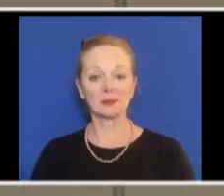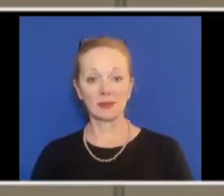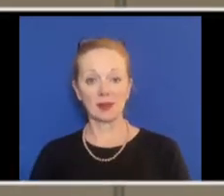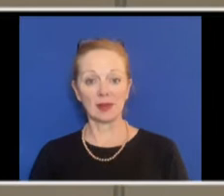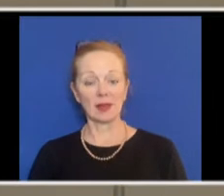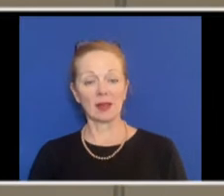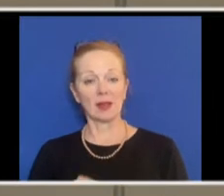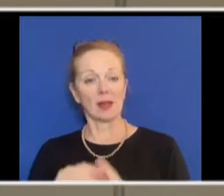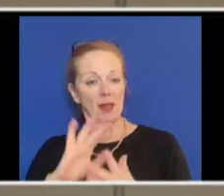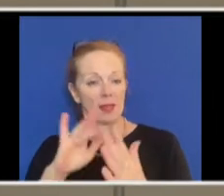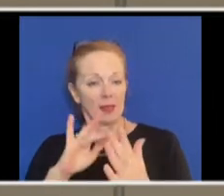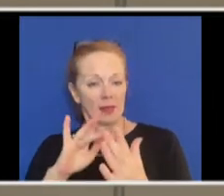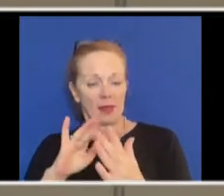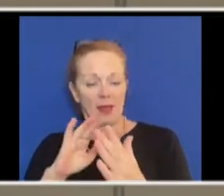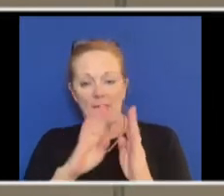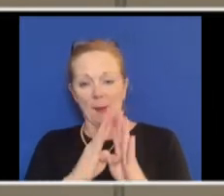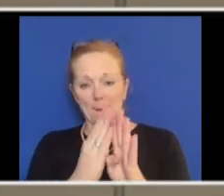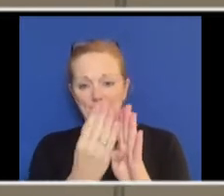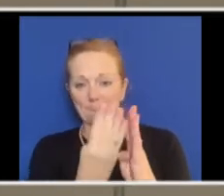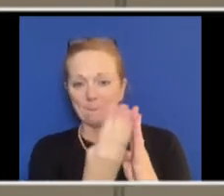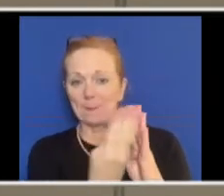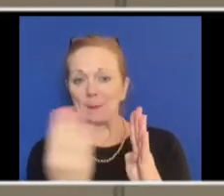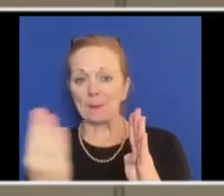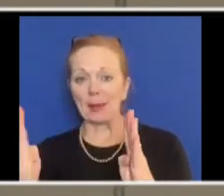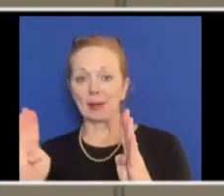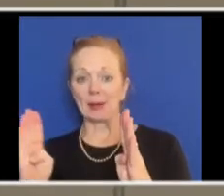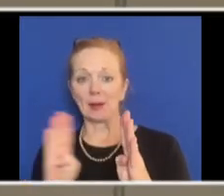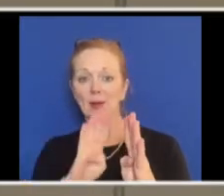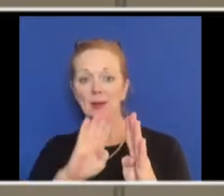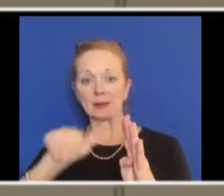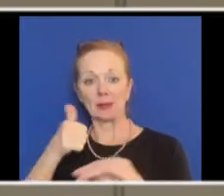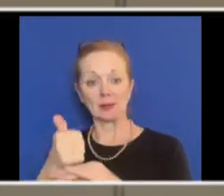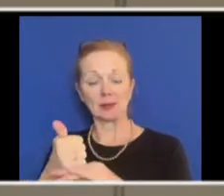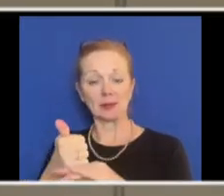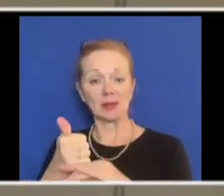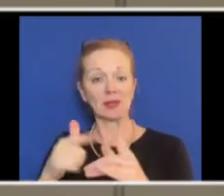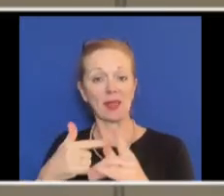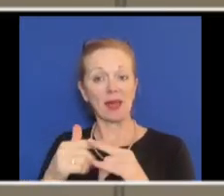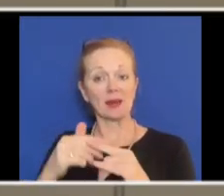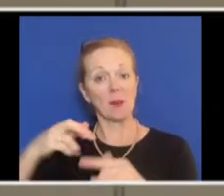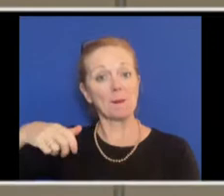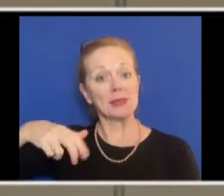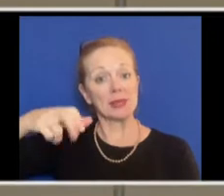median that is being put in uh does it is it a a pedestrian Refuge